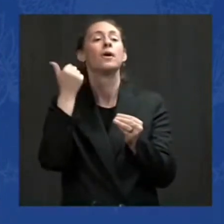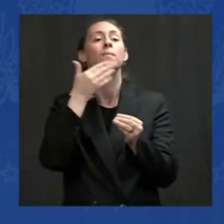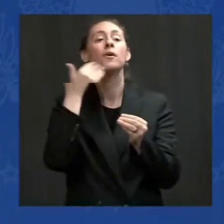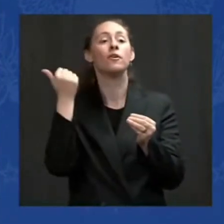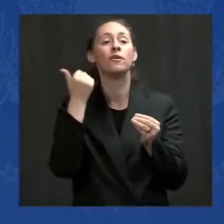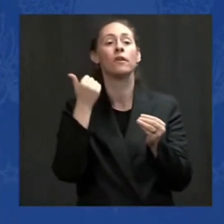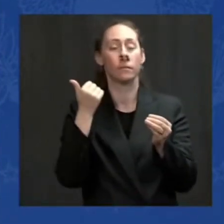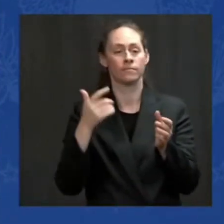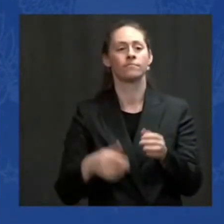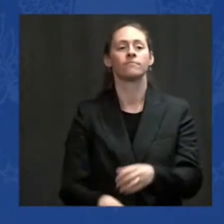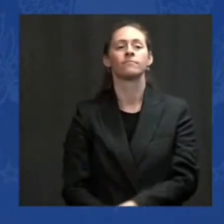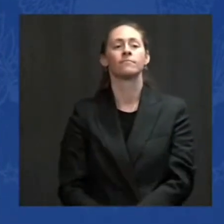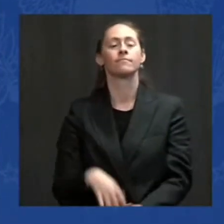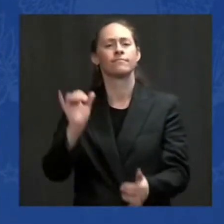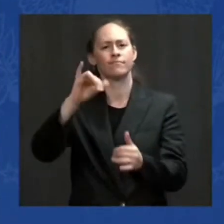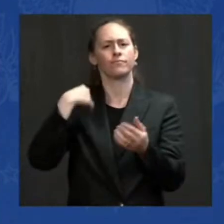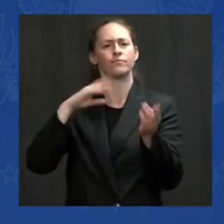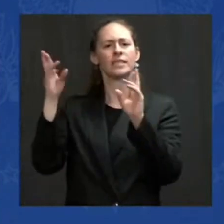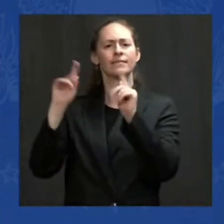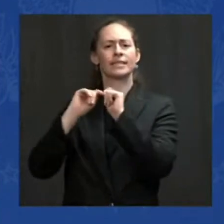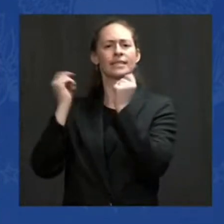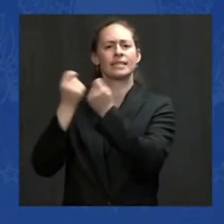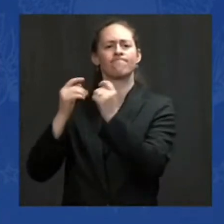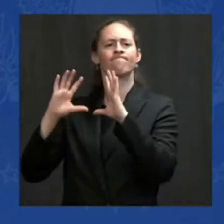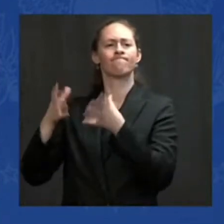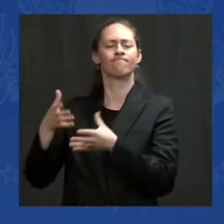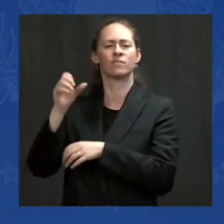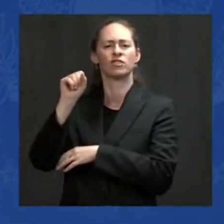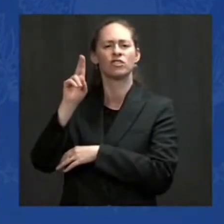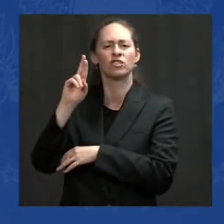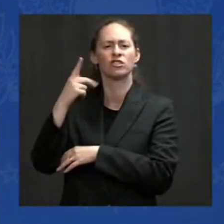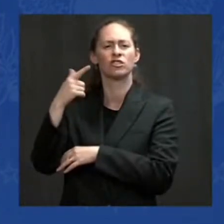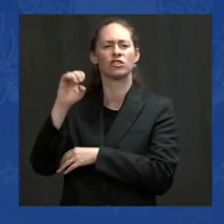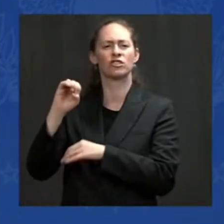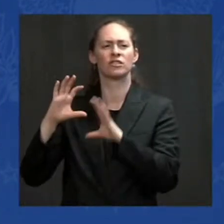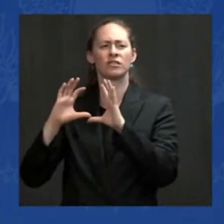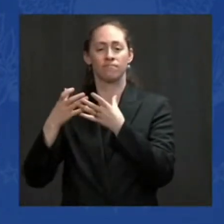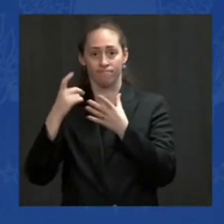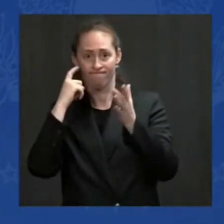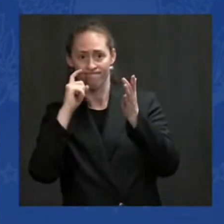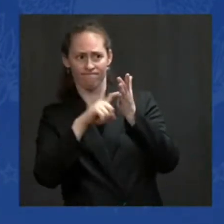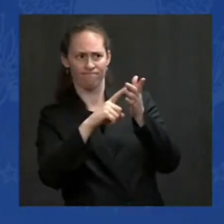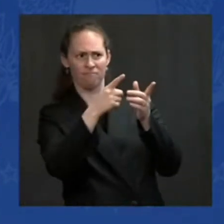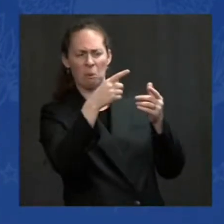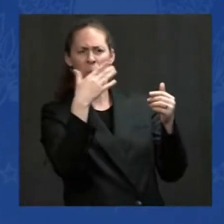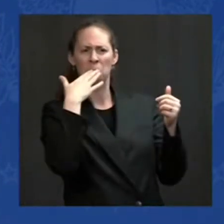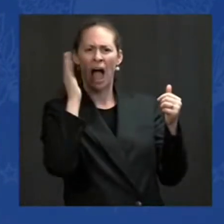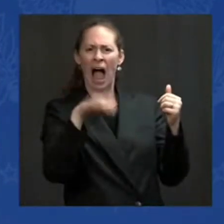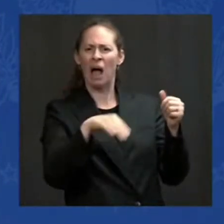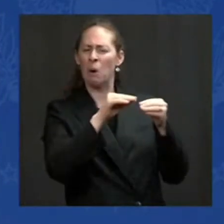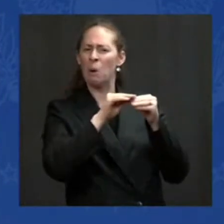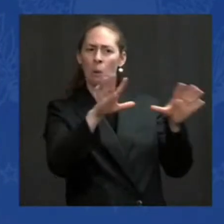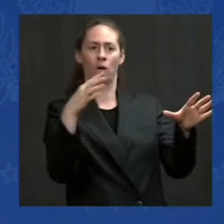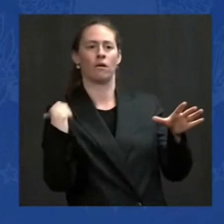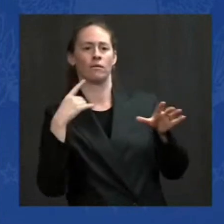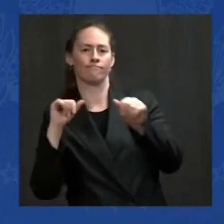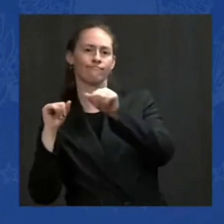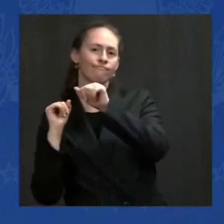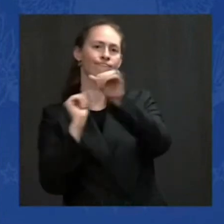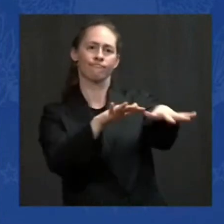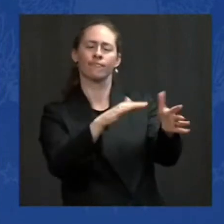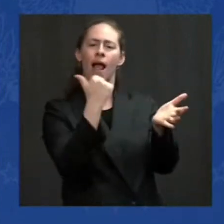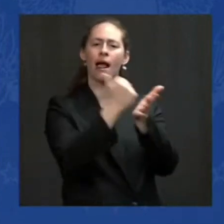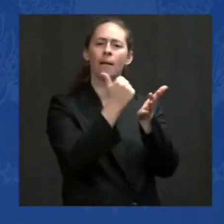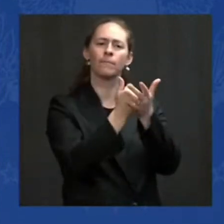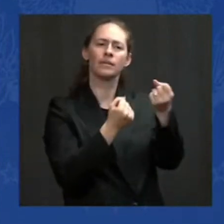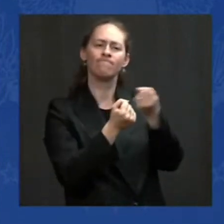teams to provide additional supports to states in dealing with outbreaks among the unvaccinated. The